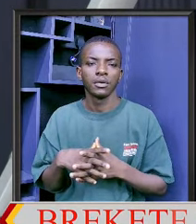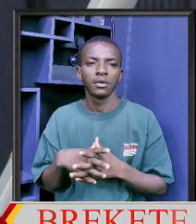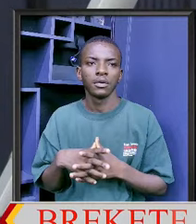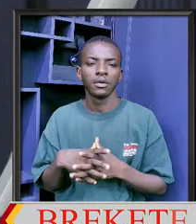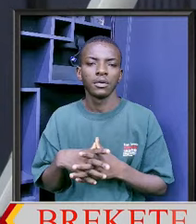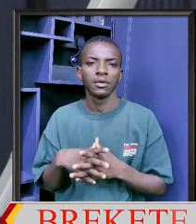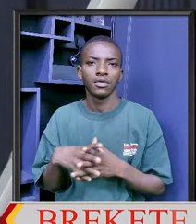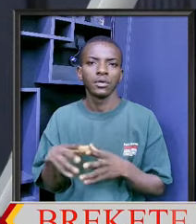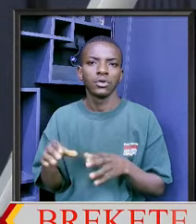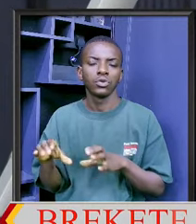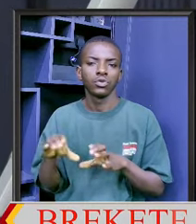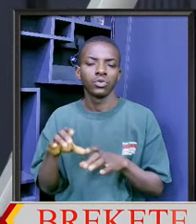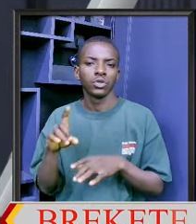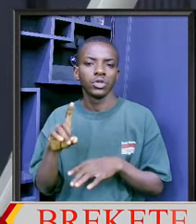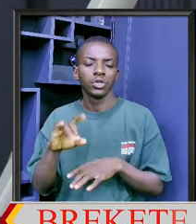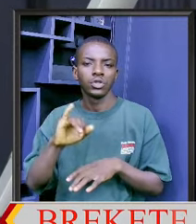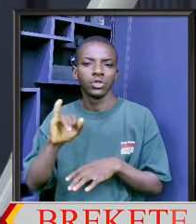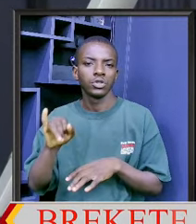you go they do DJ.